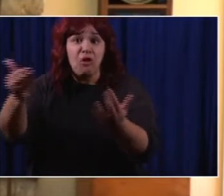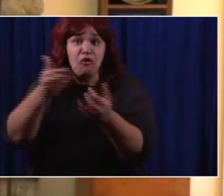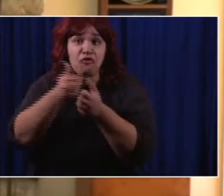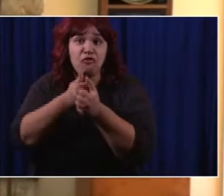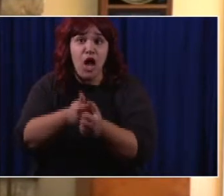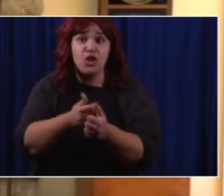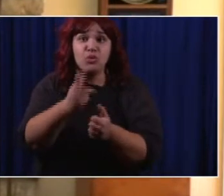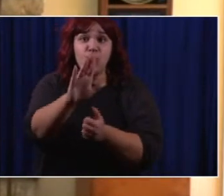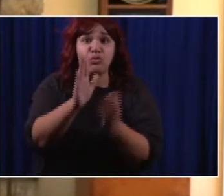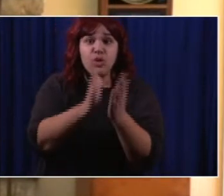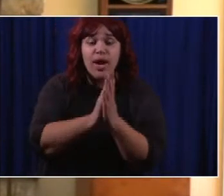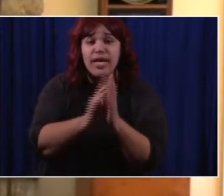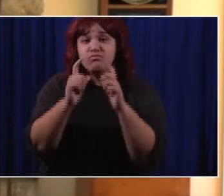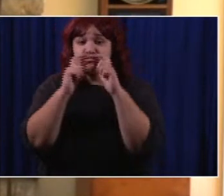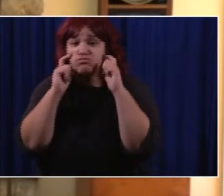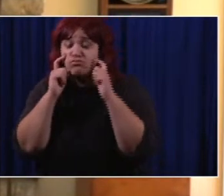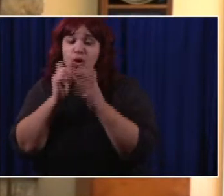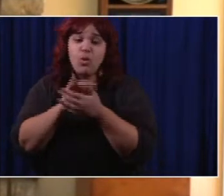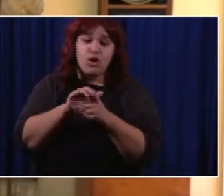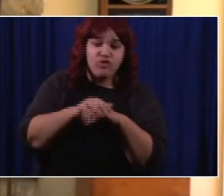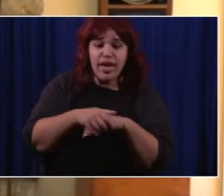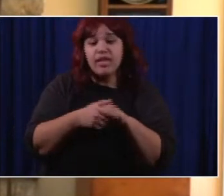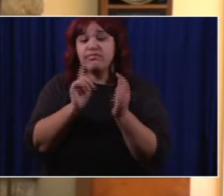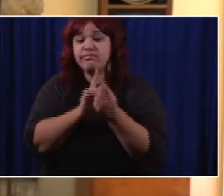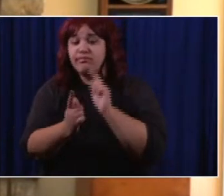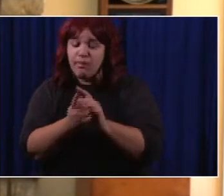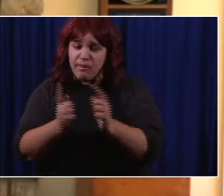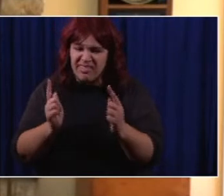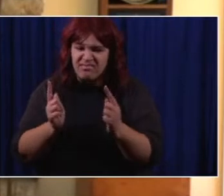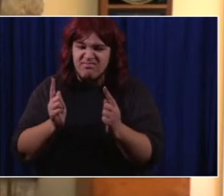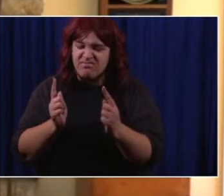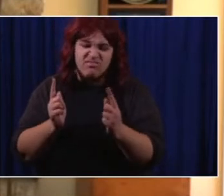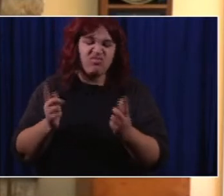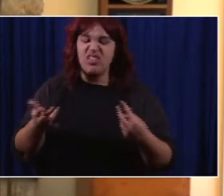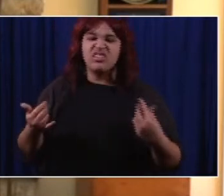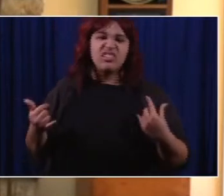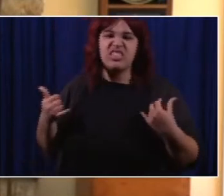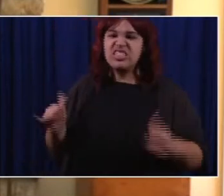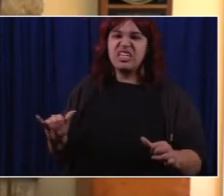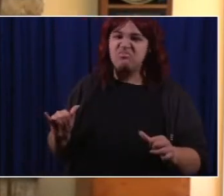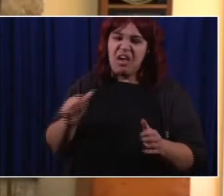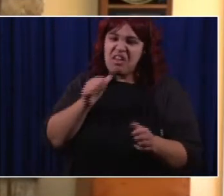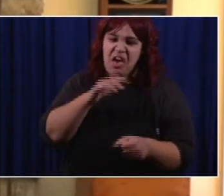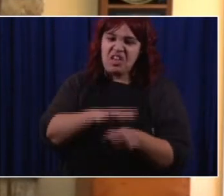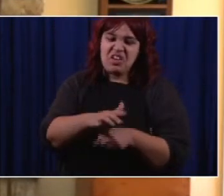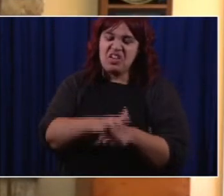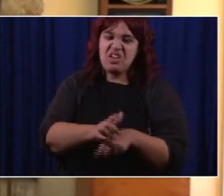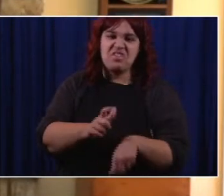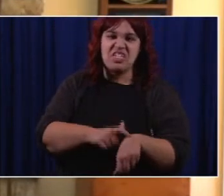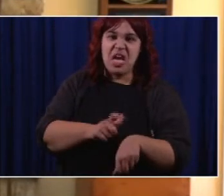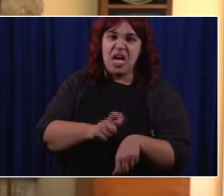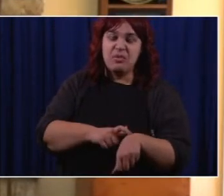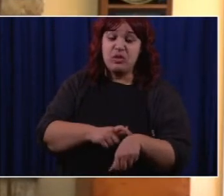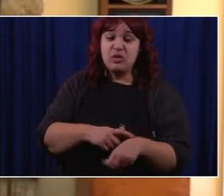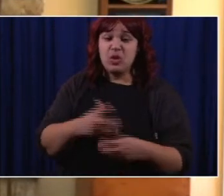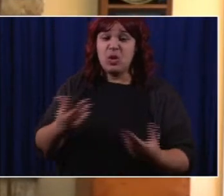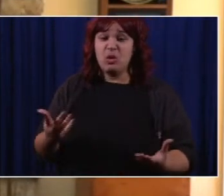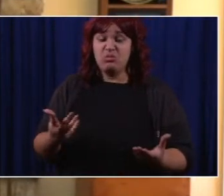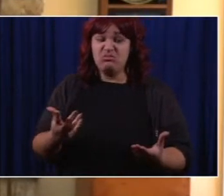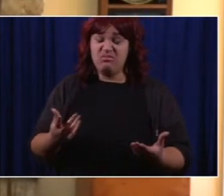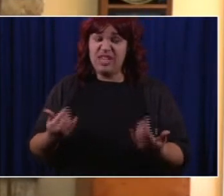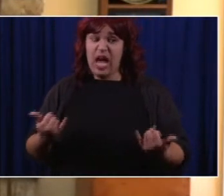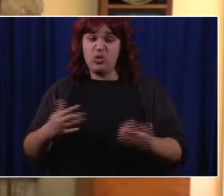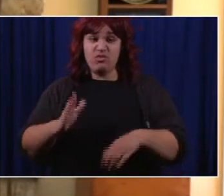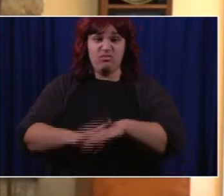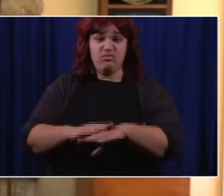asking them to do. So should Ohioans take your 1 week warning as a 1 week notice that businesses will start to close next week? How much